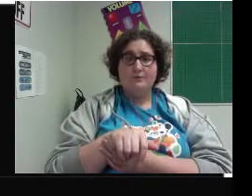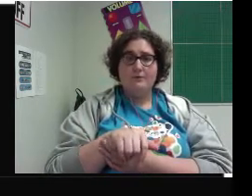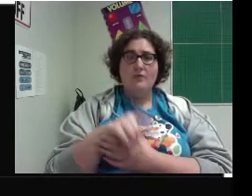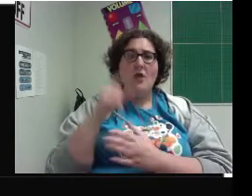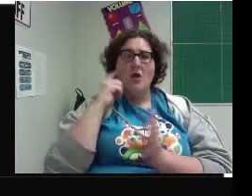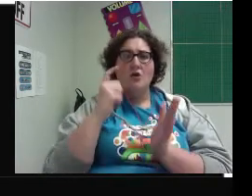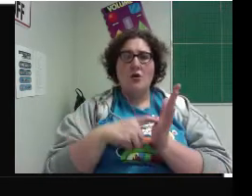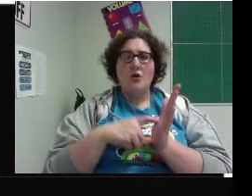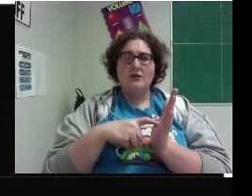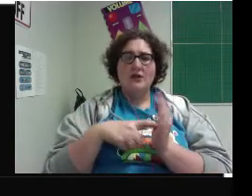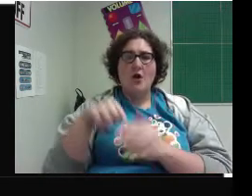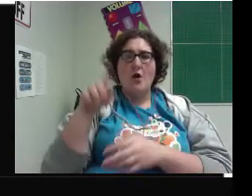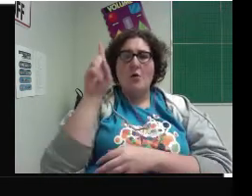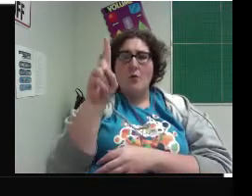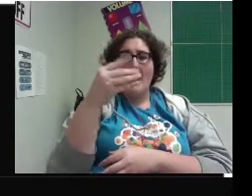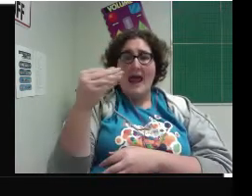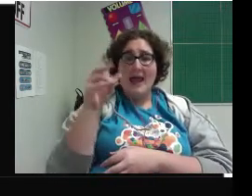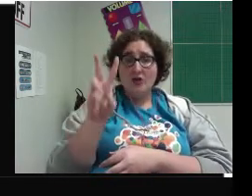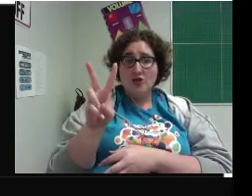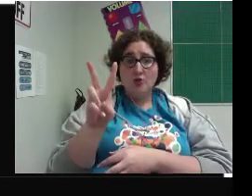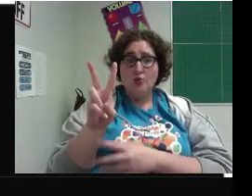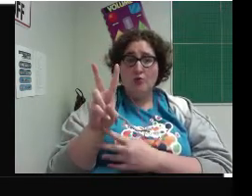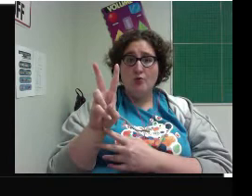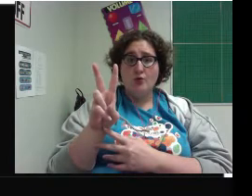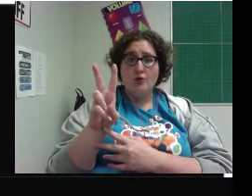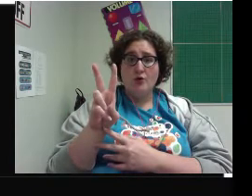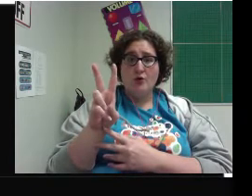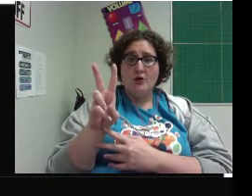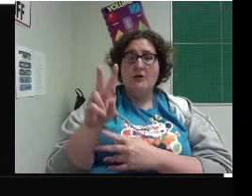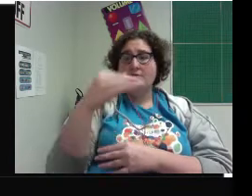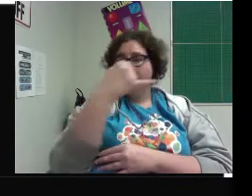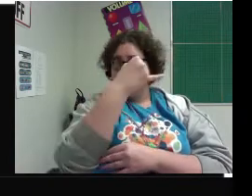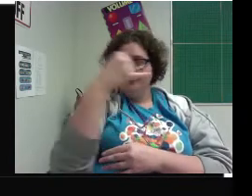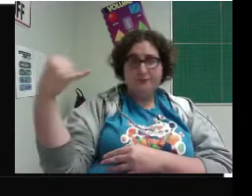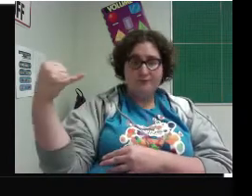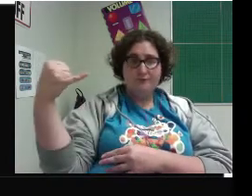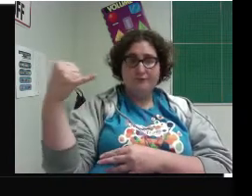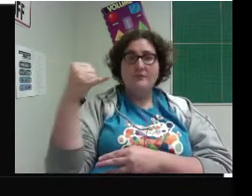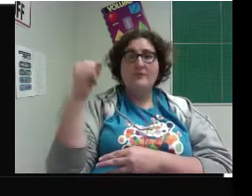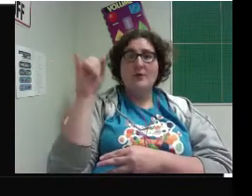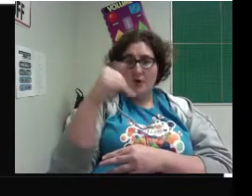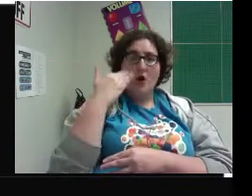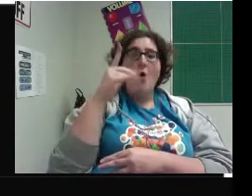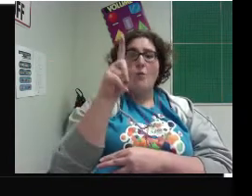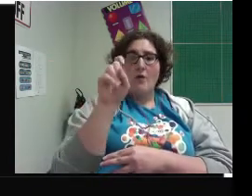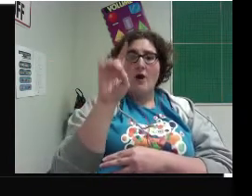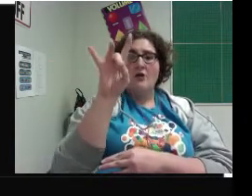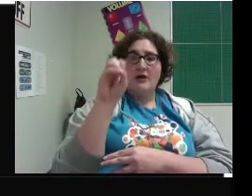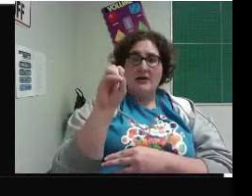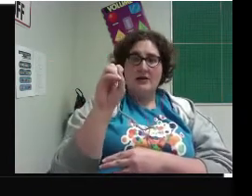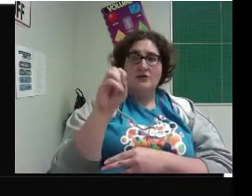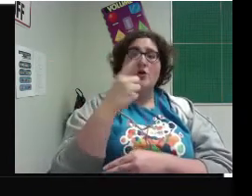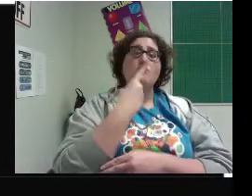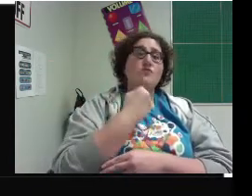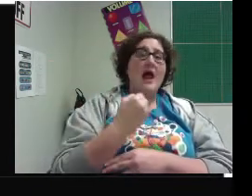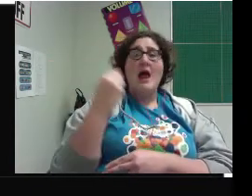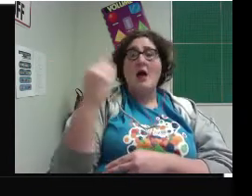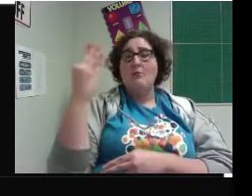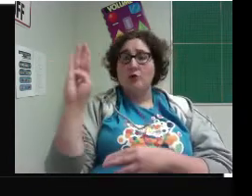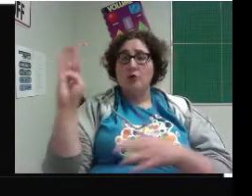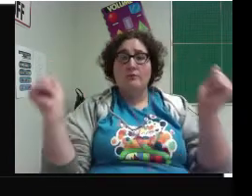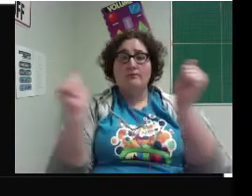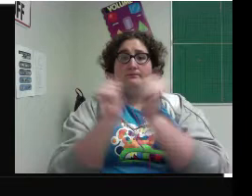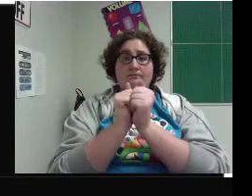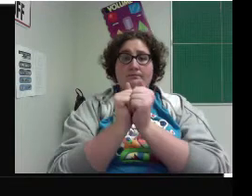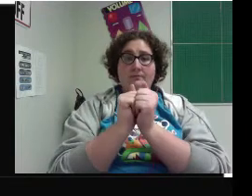Notice how if we look at angle 1 and 2, they form a straight line, and we know that they're supplementary. So a red angle and a blue angle come